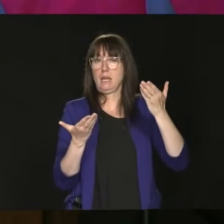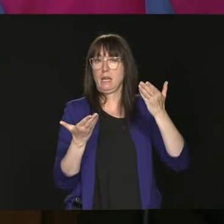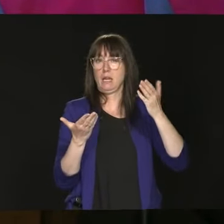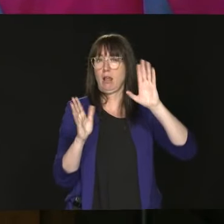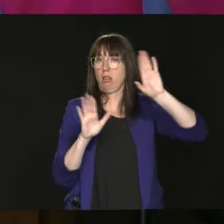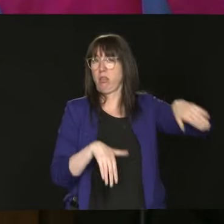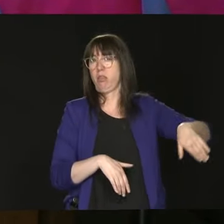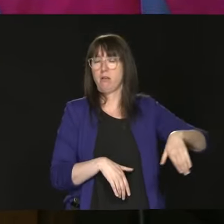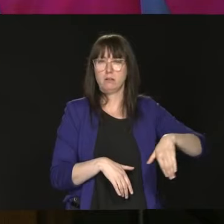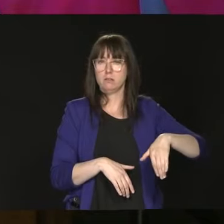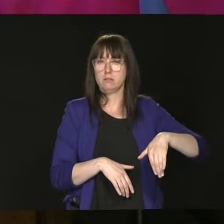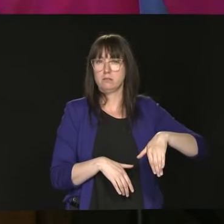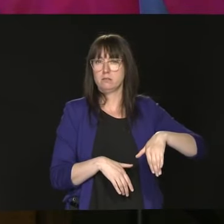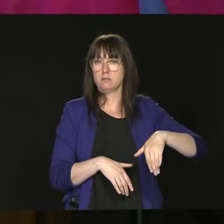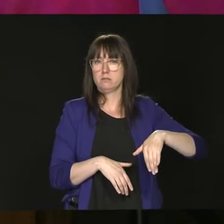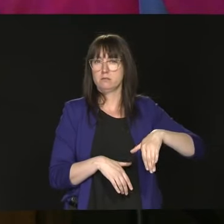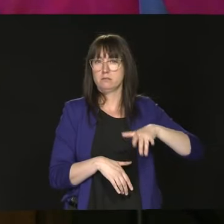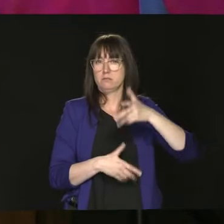So what do you say to them?